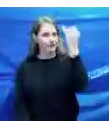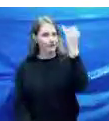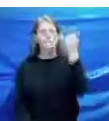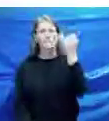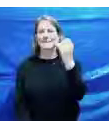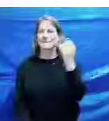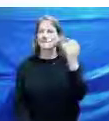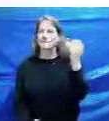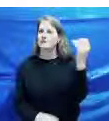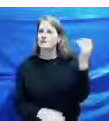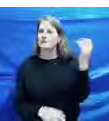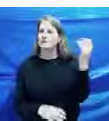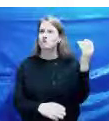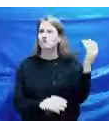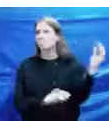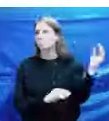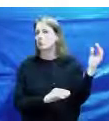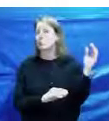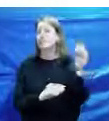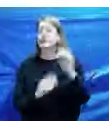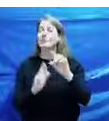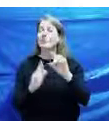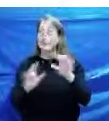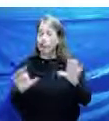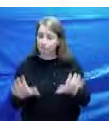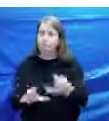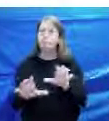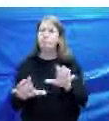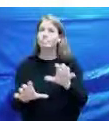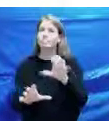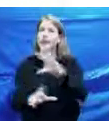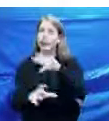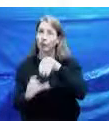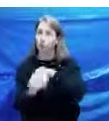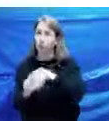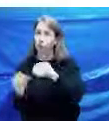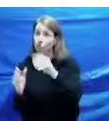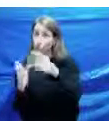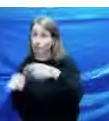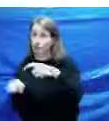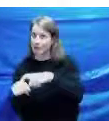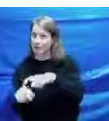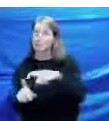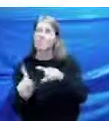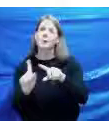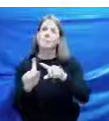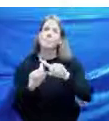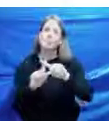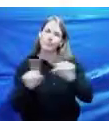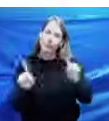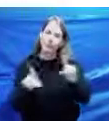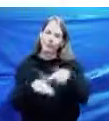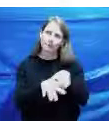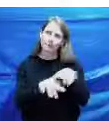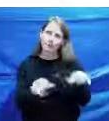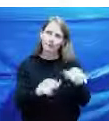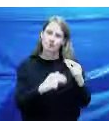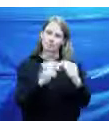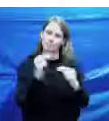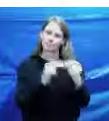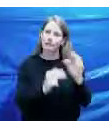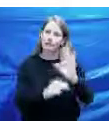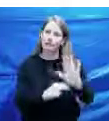that we can go to the shift to say that now what we're doing is we're building knowledge through text. So if you